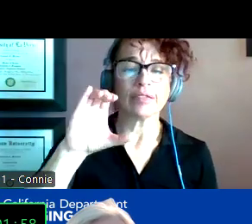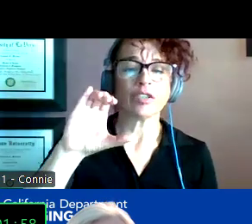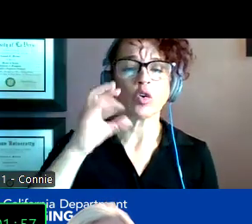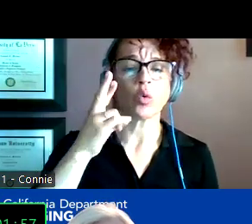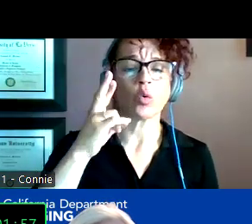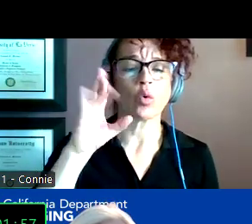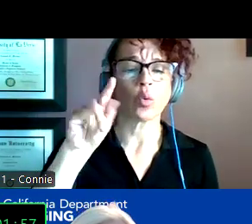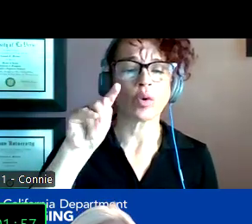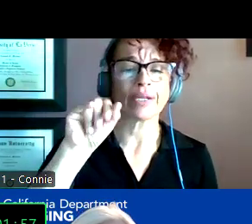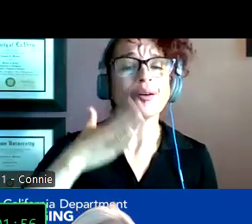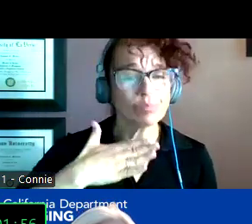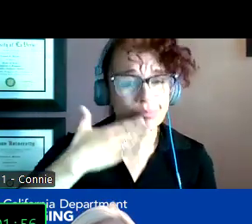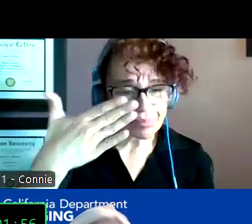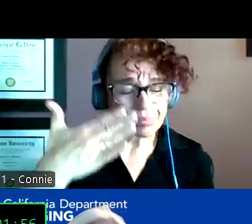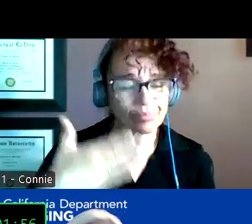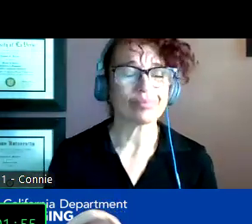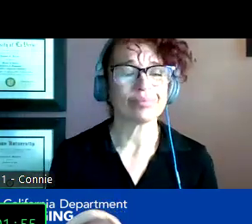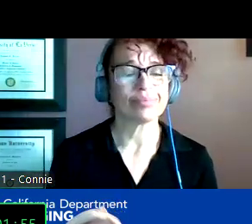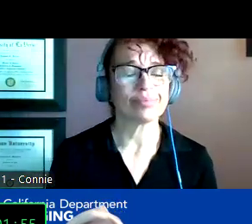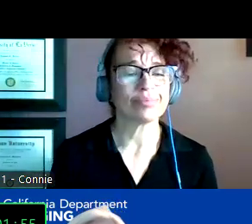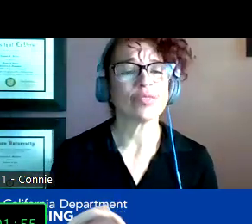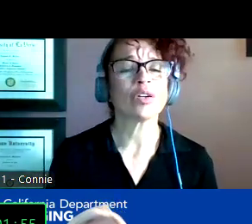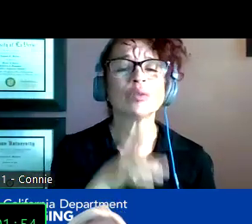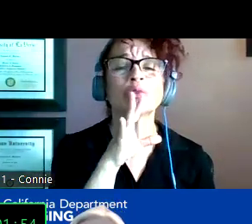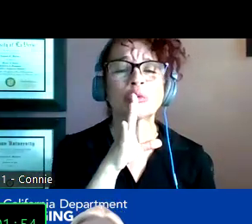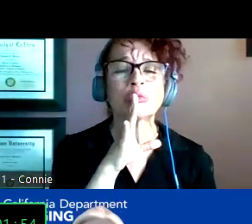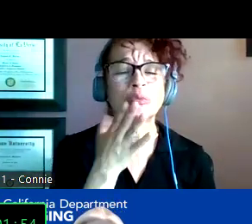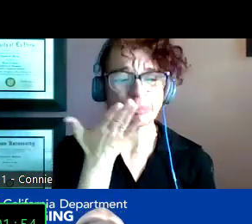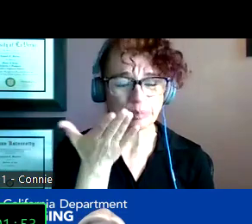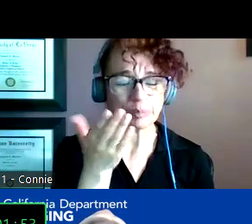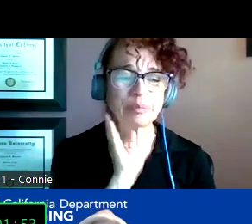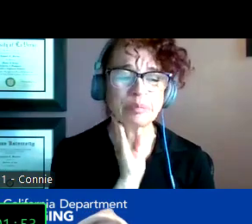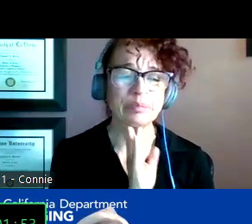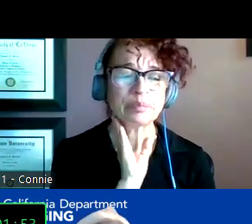Christina, go ahead. You can unmute your line.